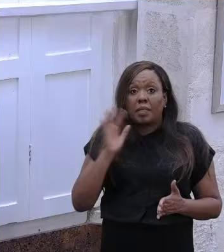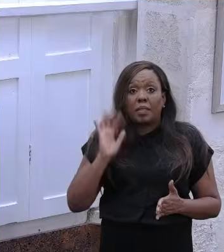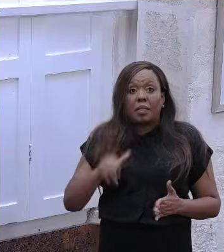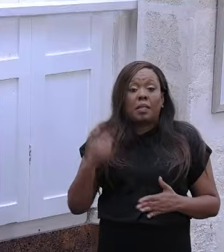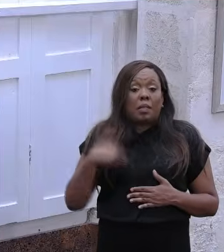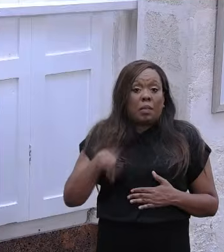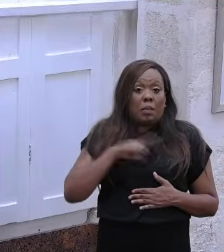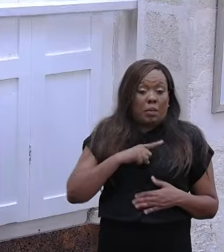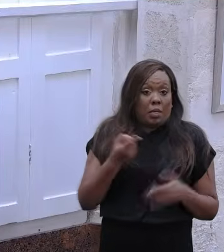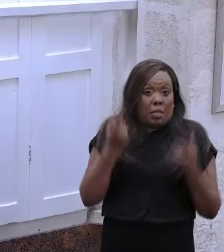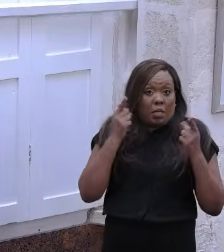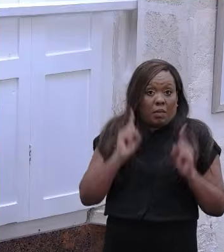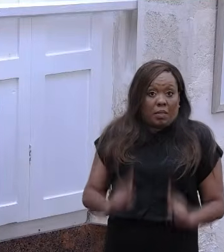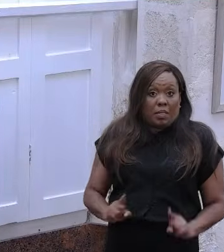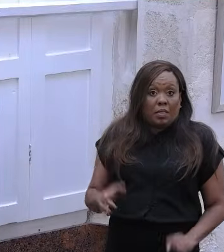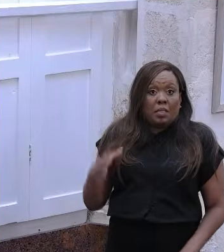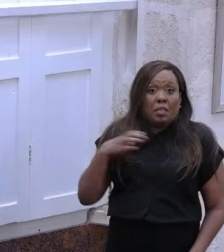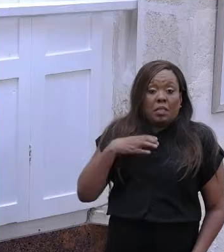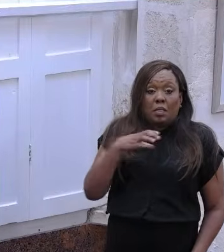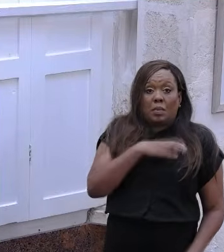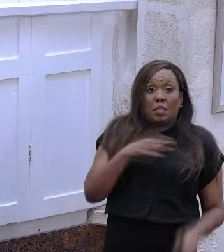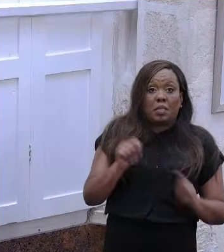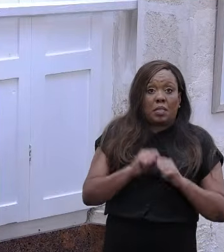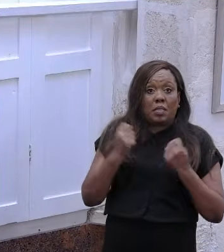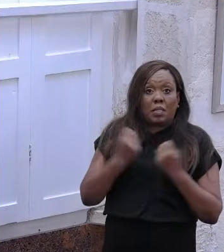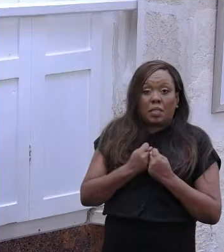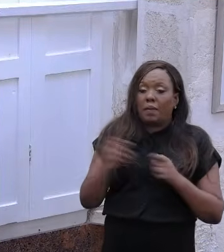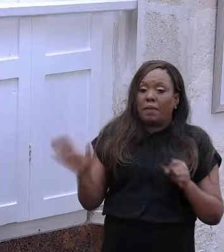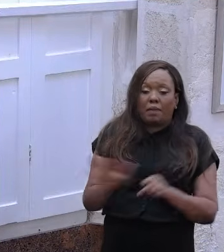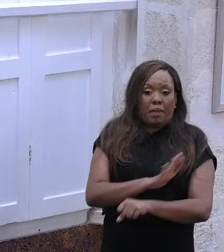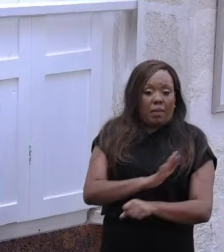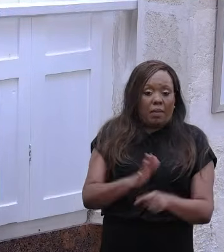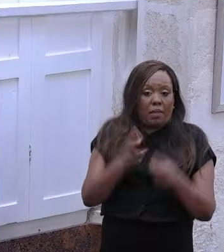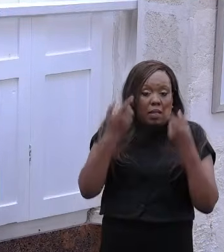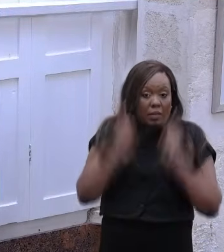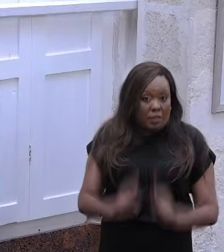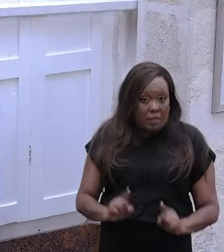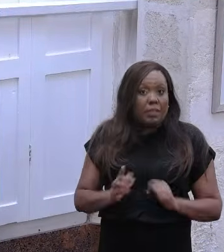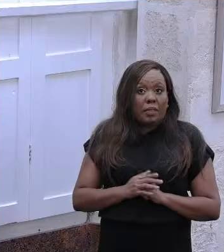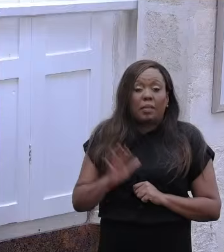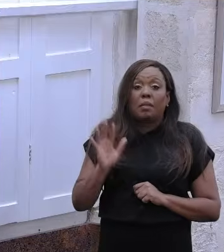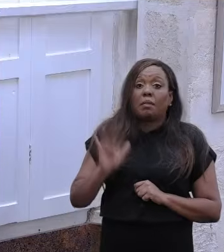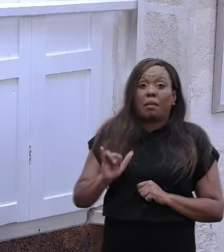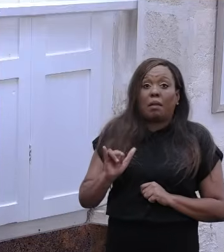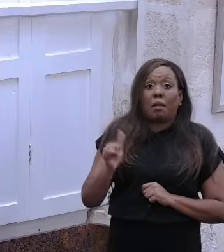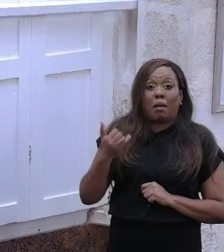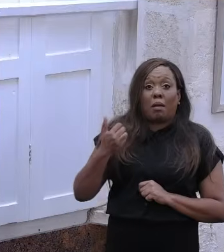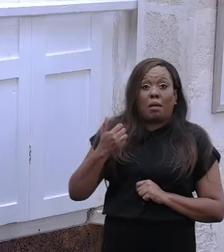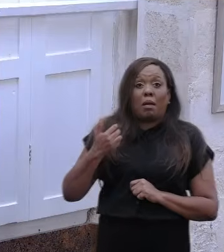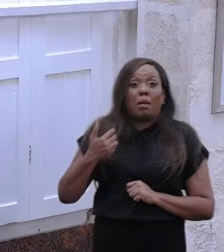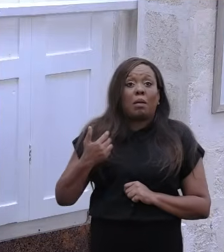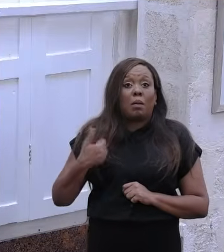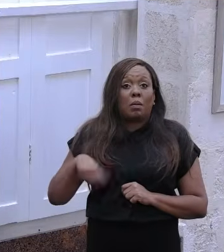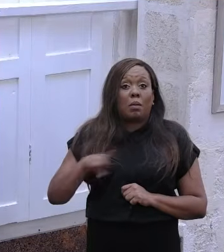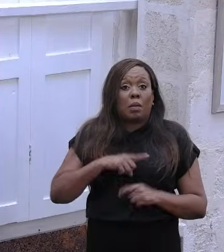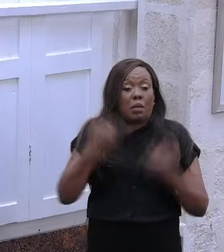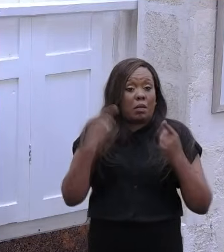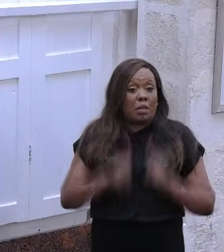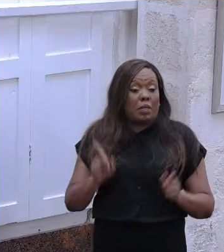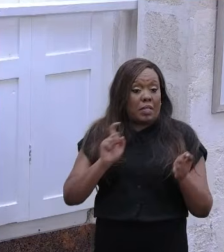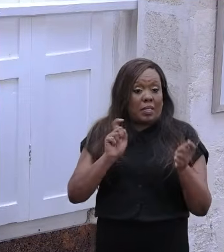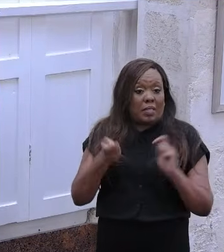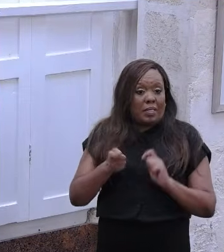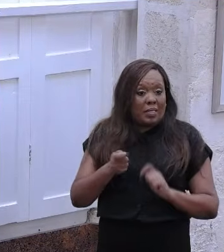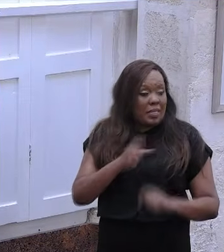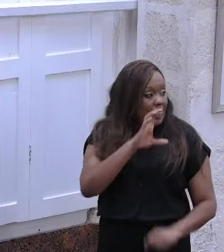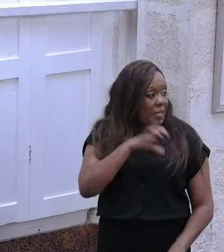agreed, the community unanimously agreed to the amendment to the Citizens by Birth